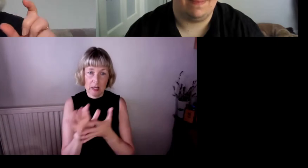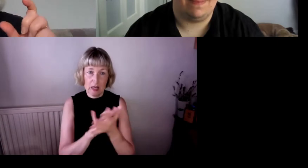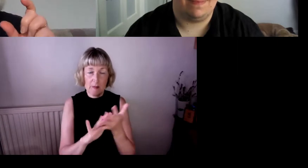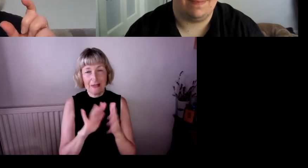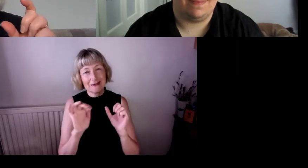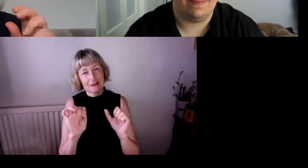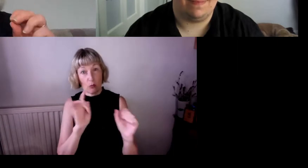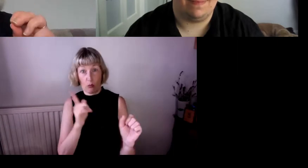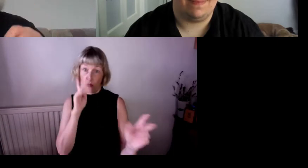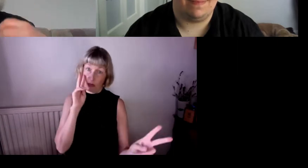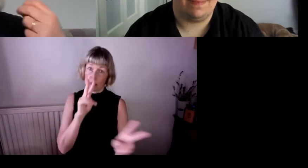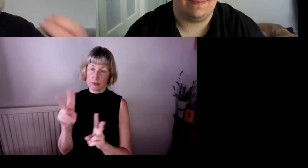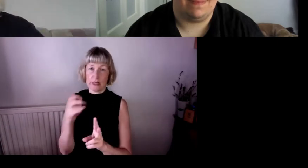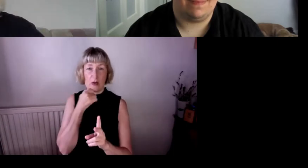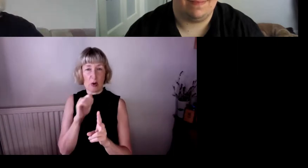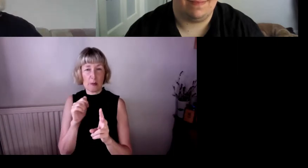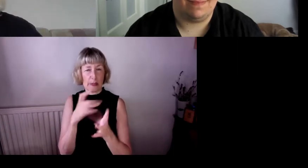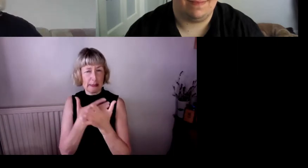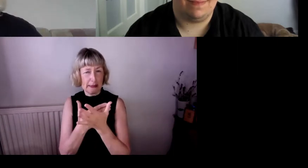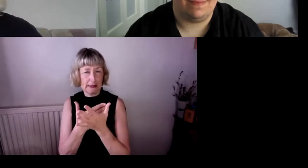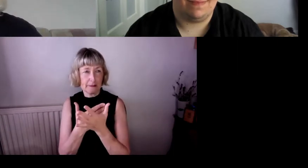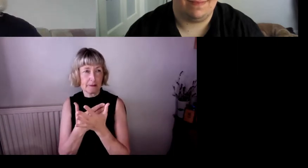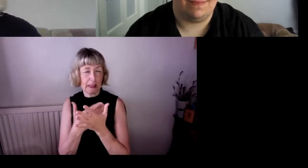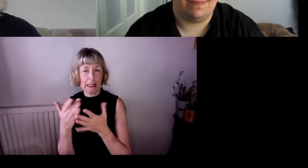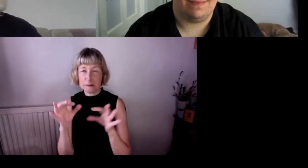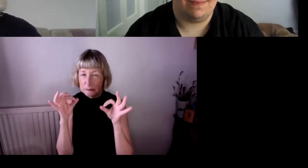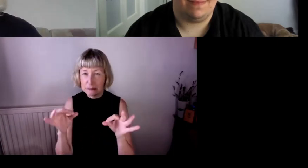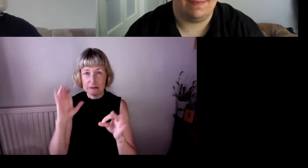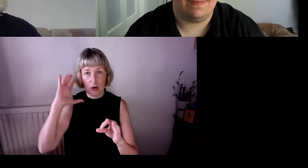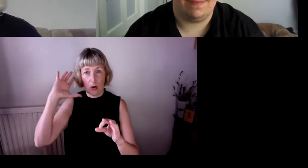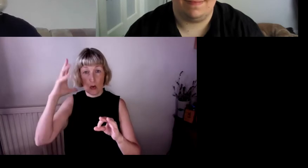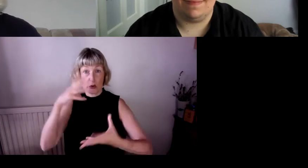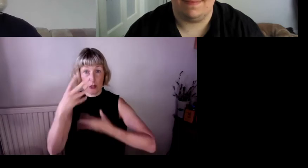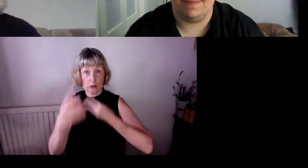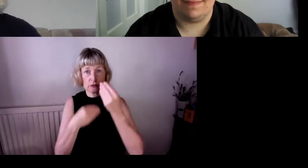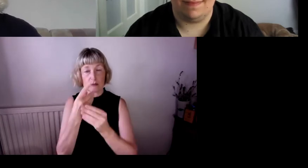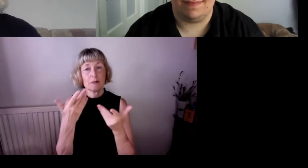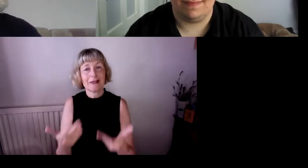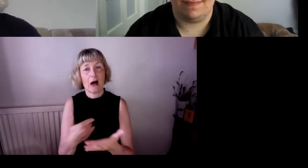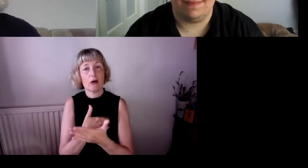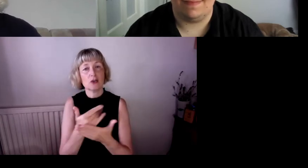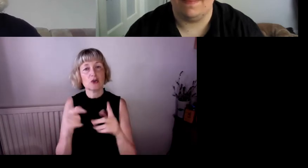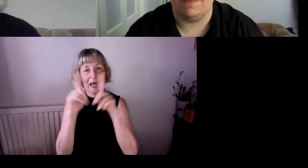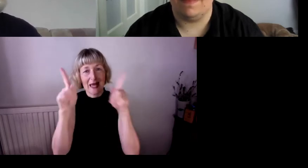very crisp audio description, but I'm going to share my screen with you.